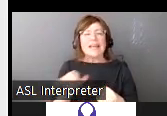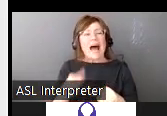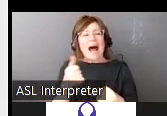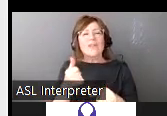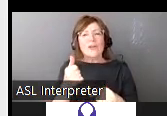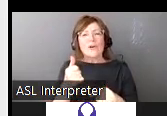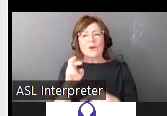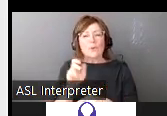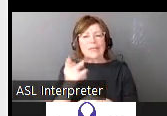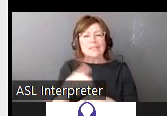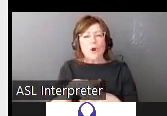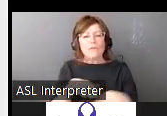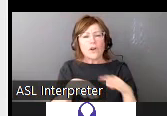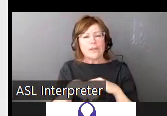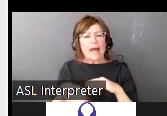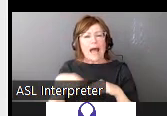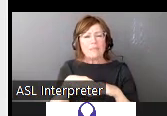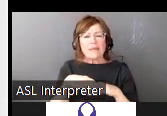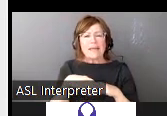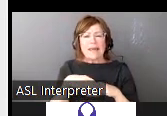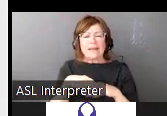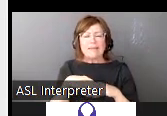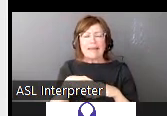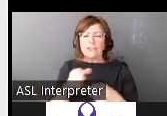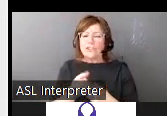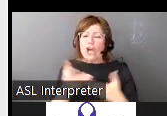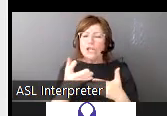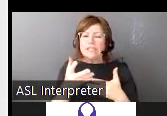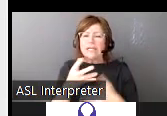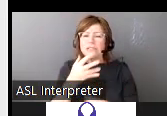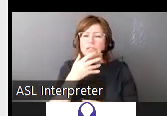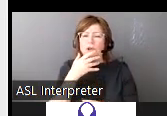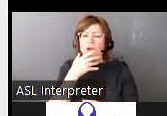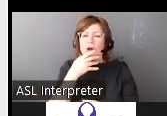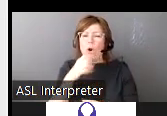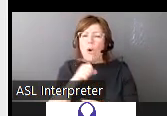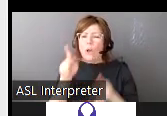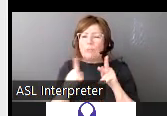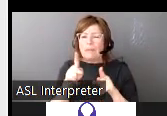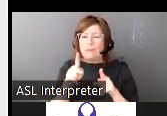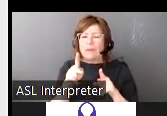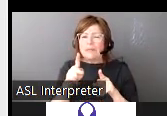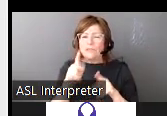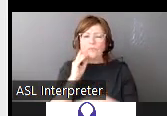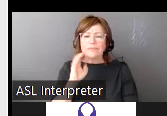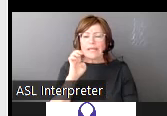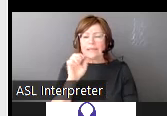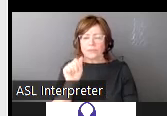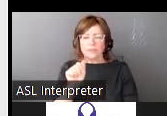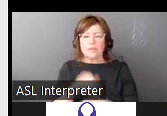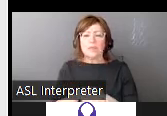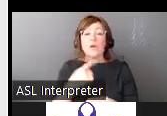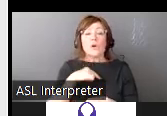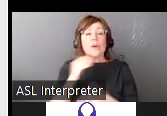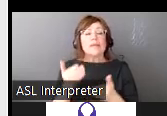factors to produce vulnerability to elder abuse. So we therefore